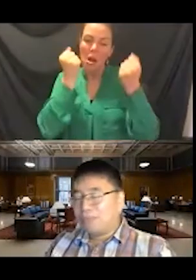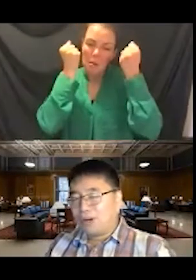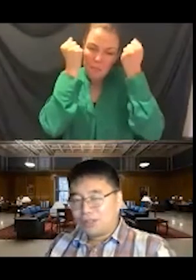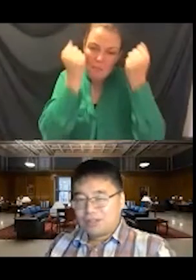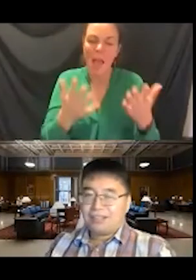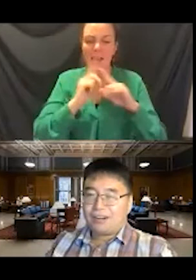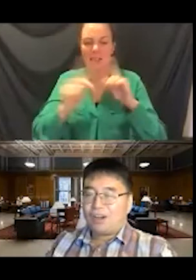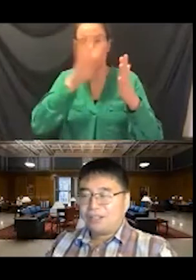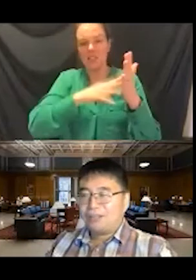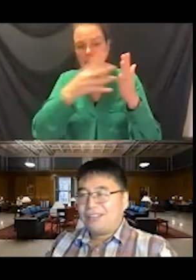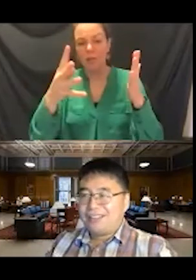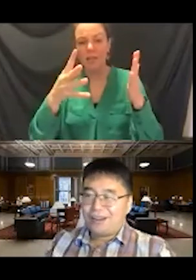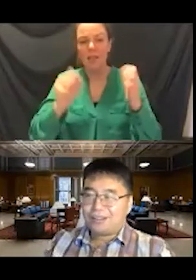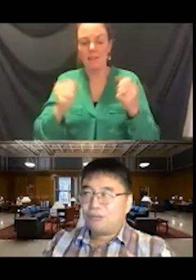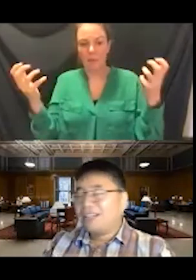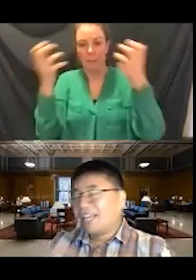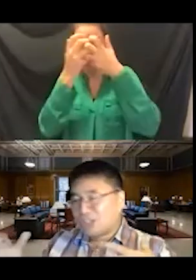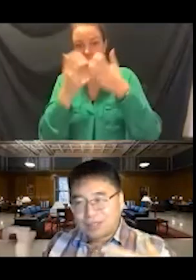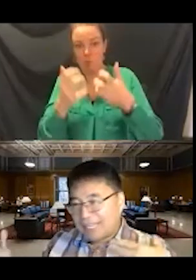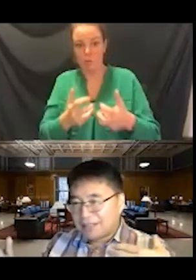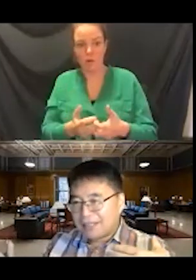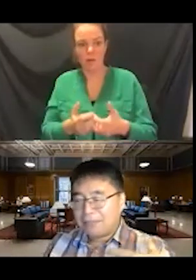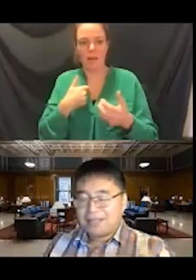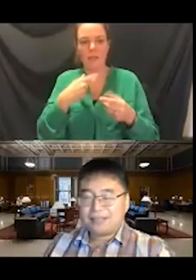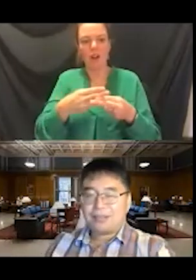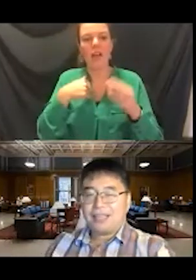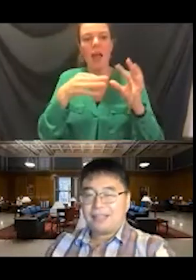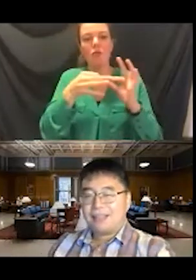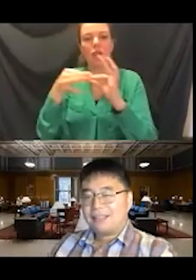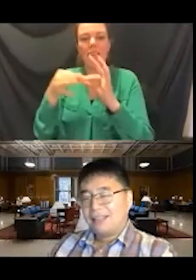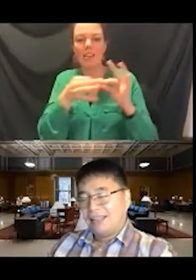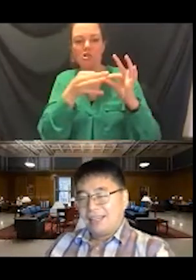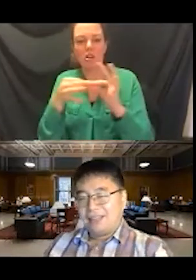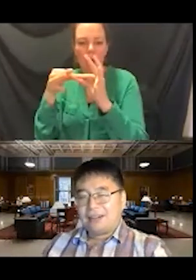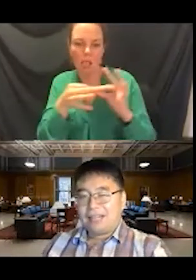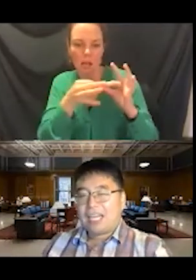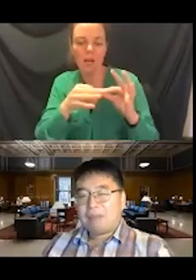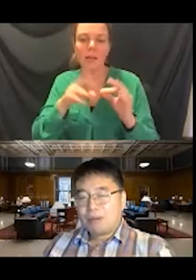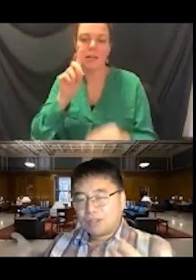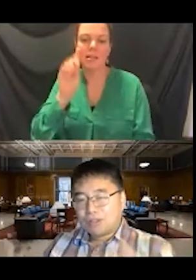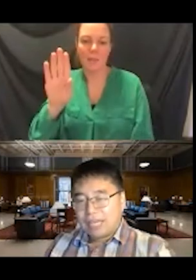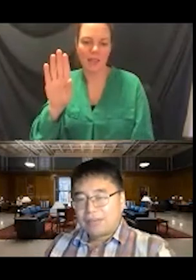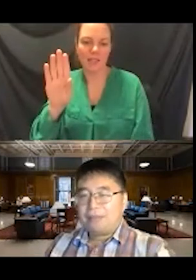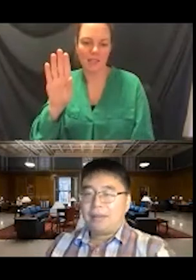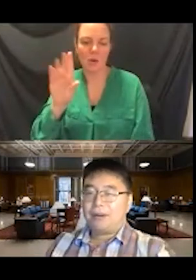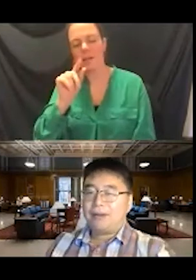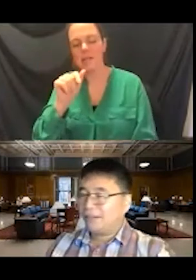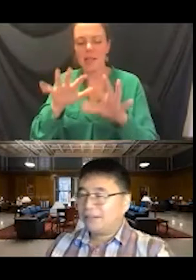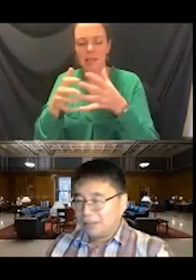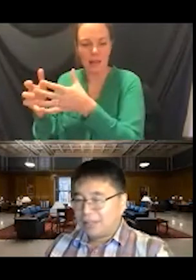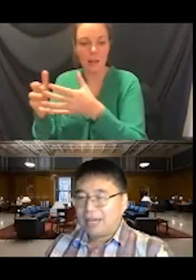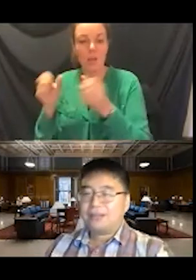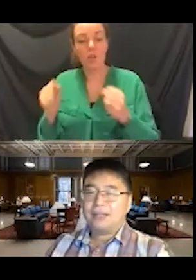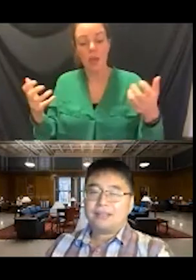to be merged. They call it the relational databases or data sets. And they can be merged together by